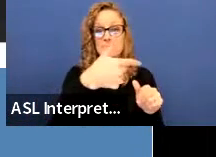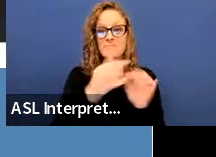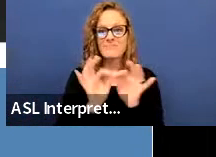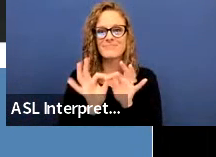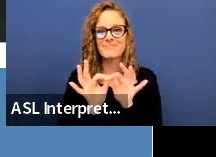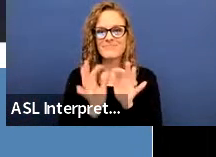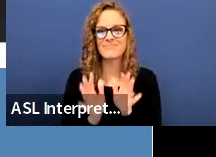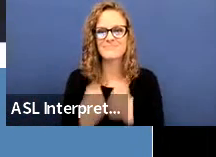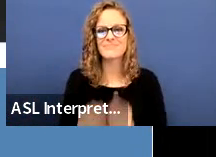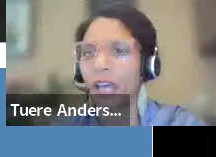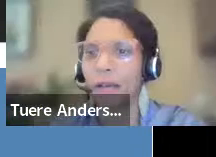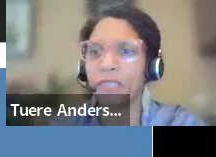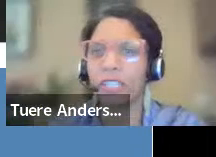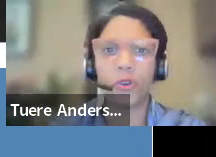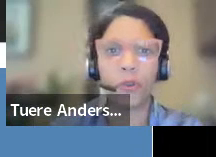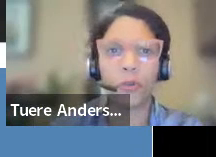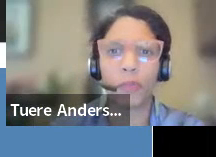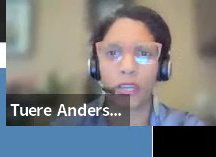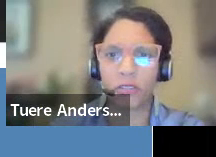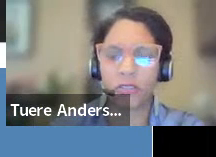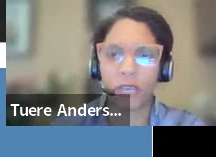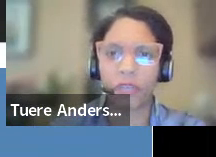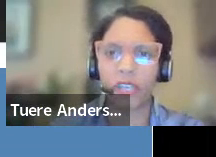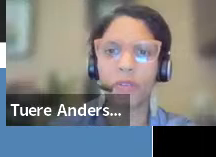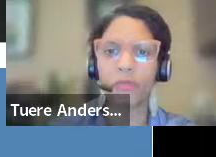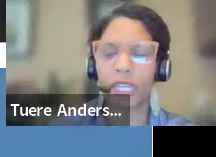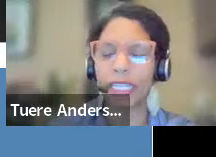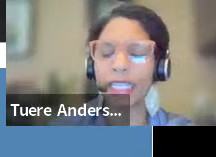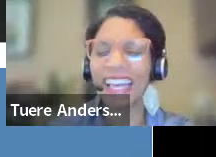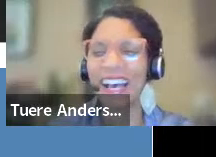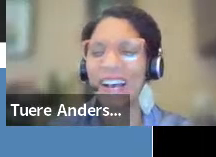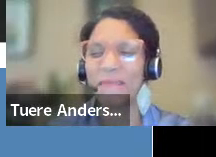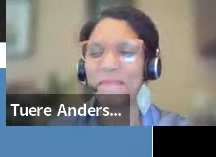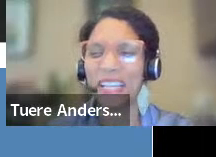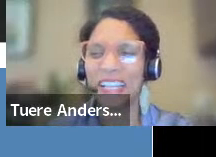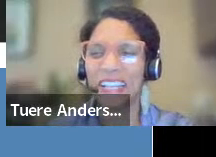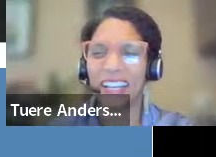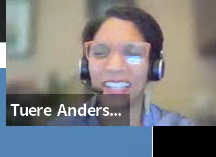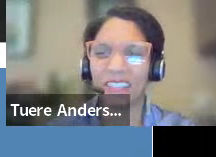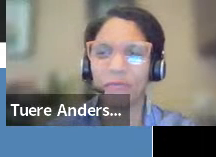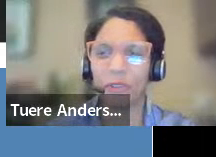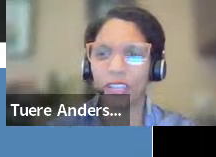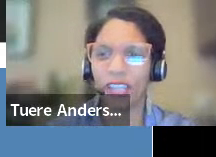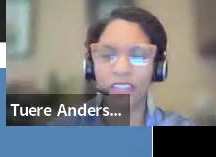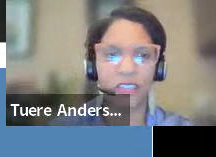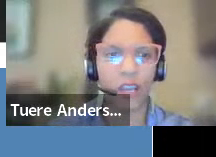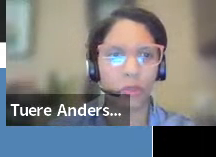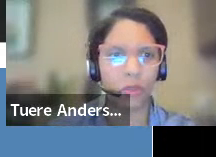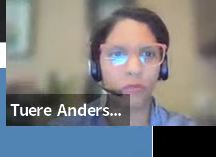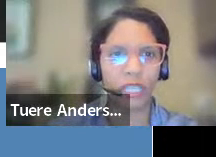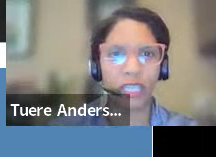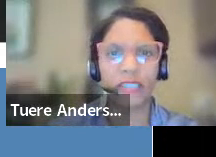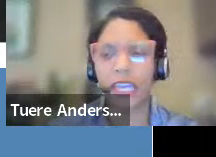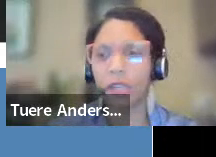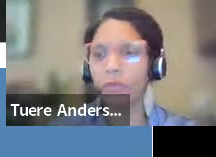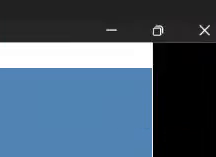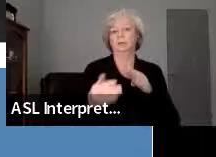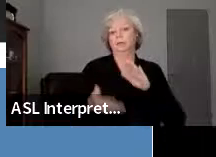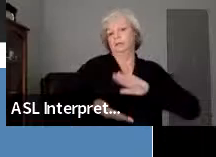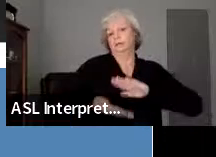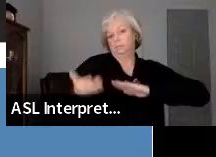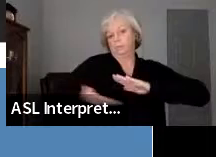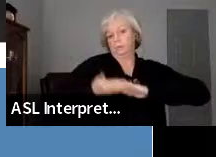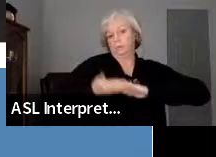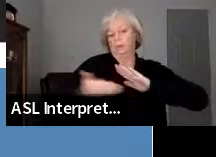Okay, so these are sample digital banners that we have been running for the last couple of weeks, and